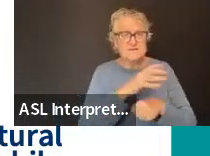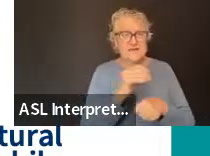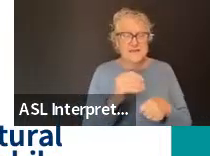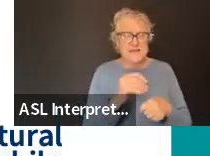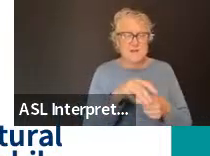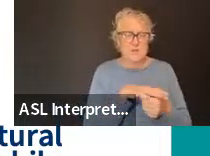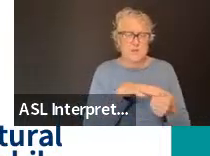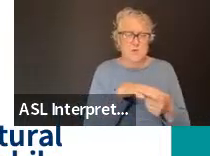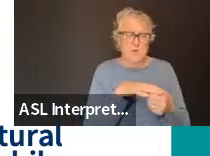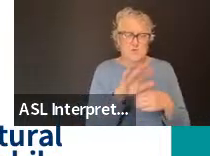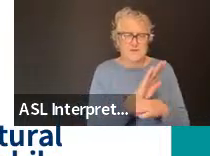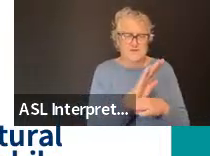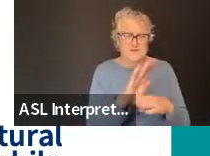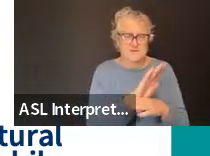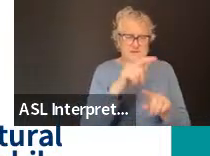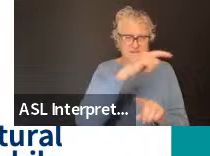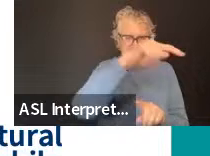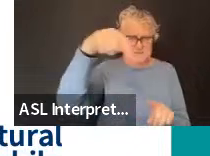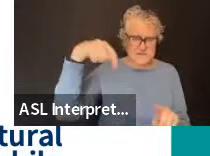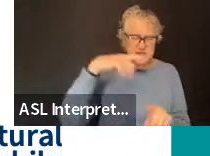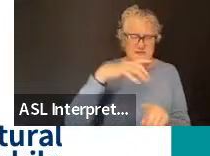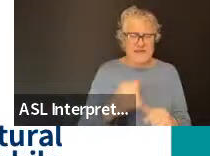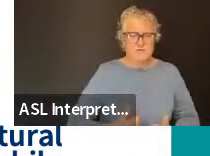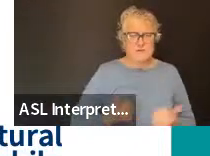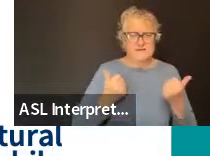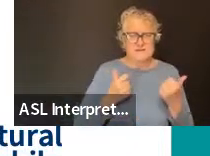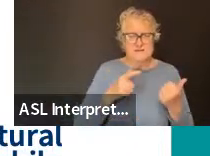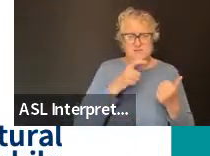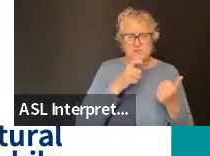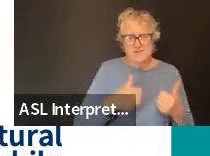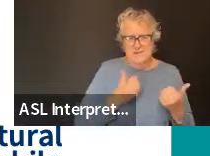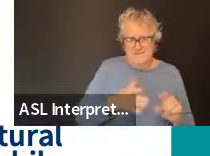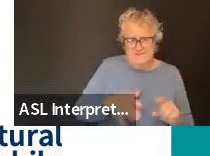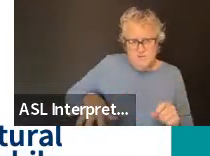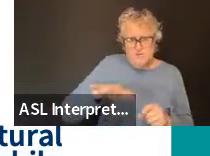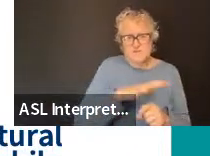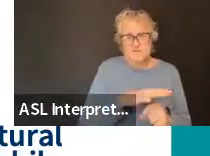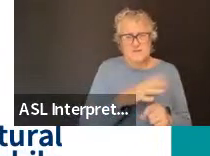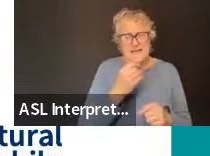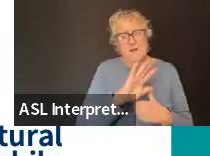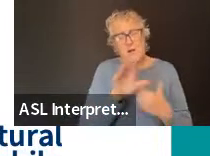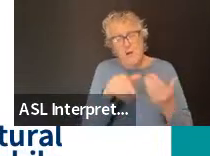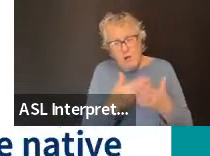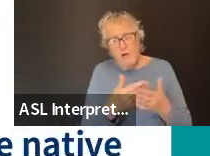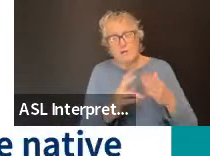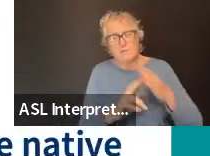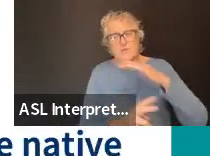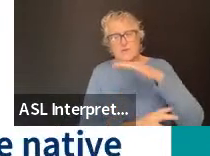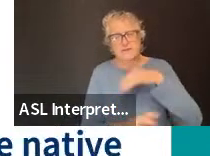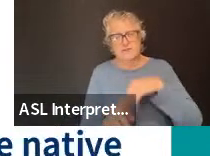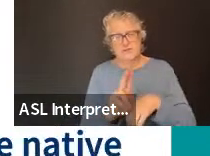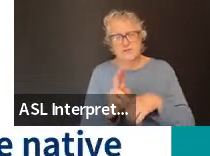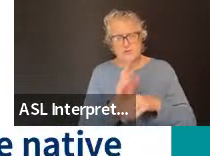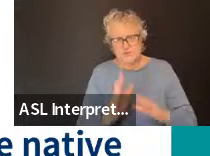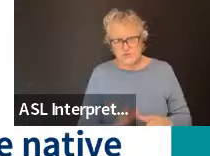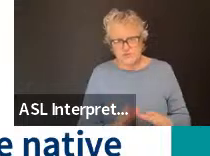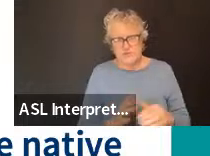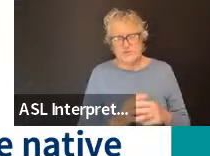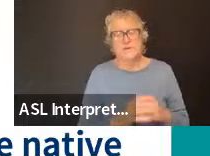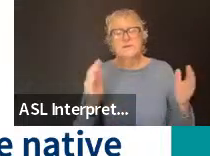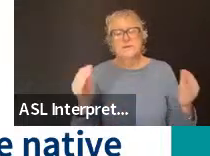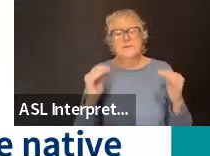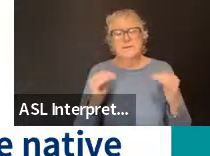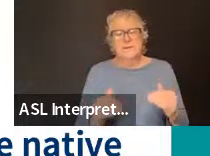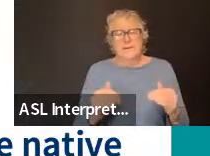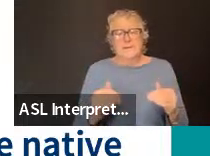include ash or shells, and then also consideration towards emissions. Next slide, please. Continuing in